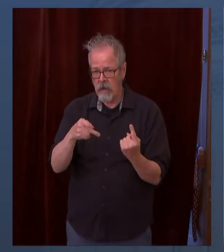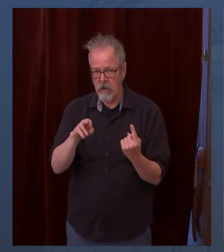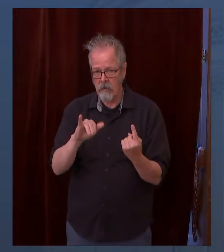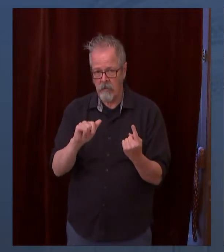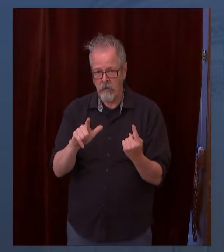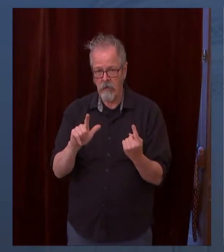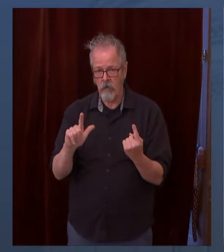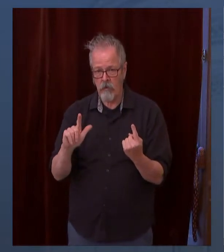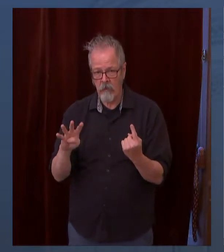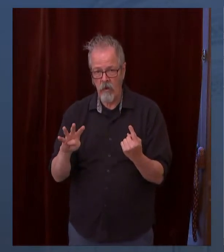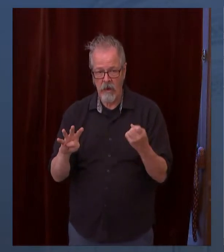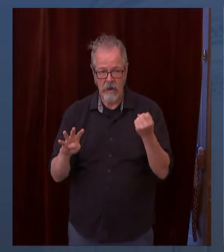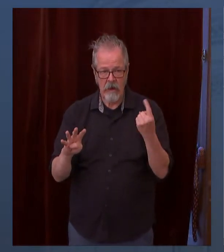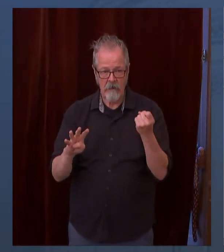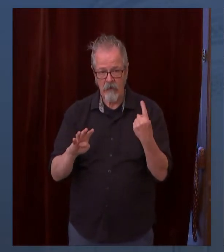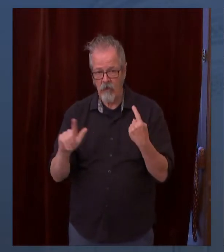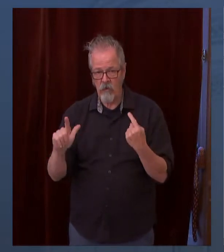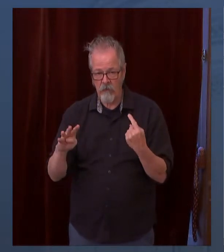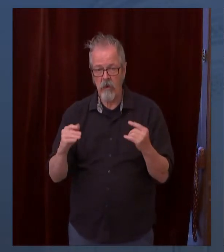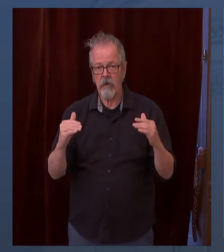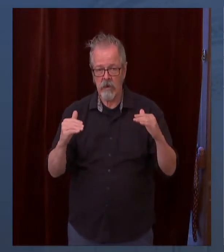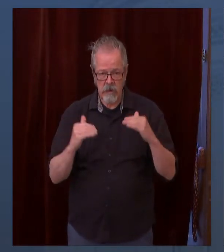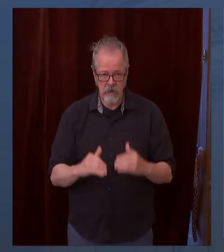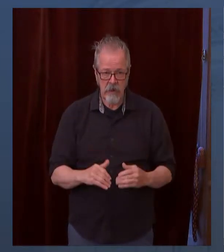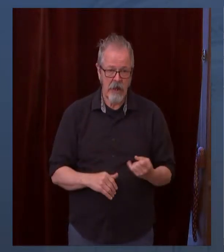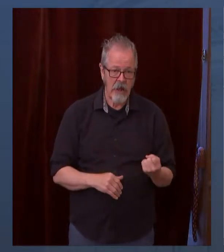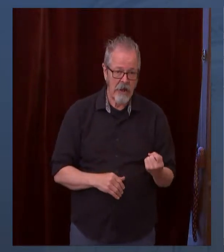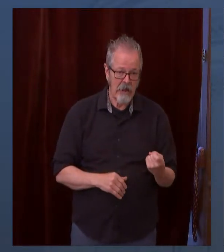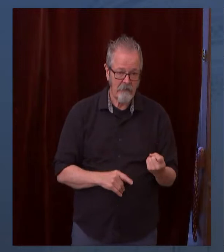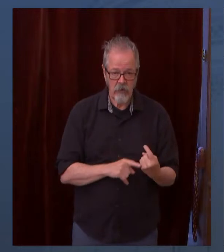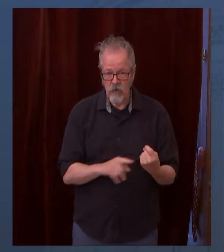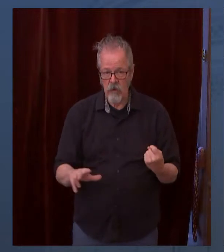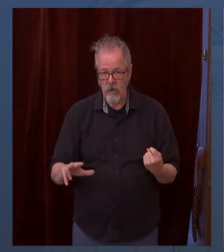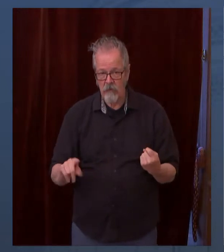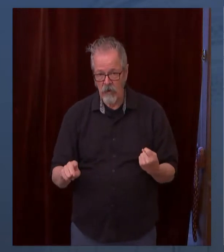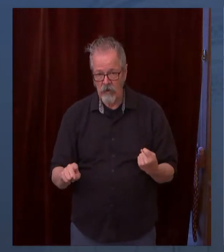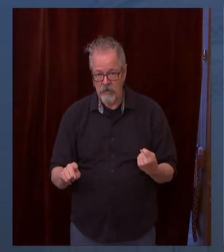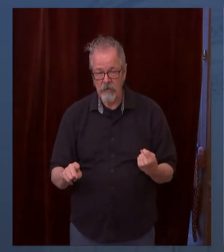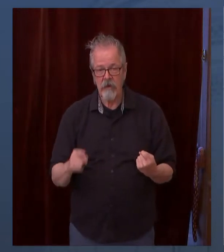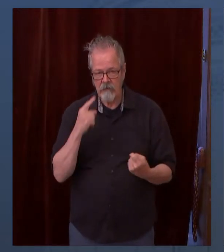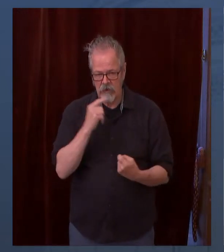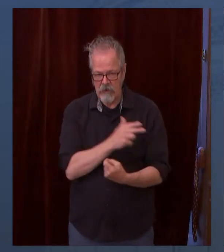21st. And for ICU occupancy, April 19th through April 25th.